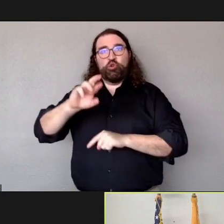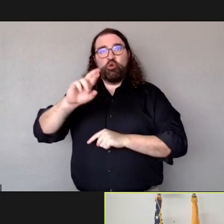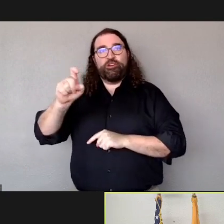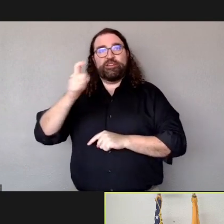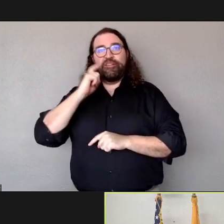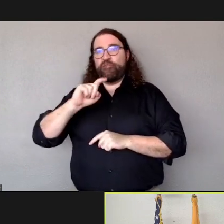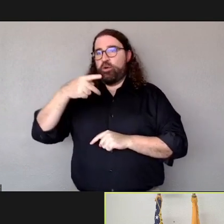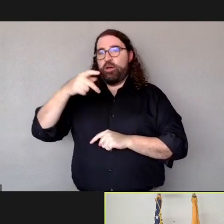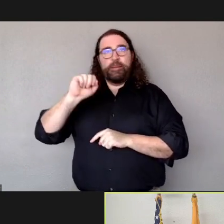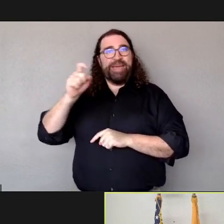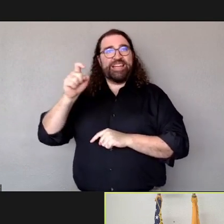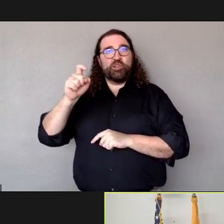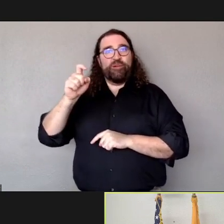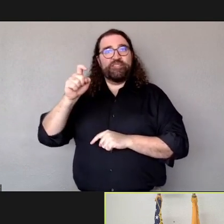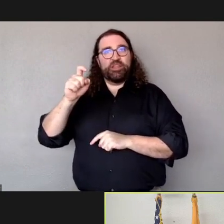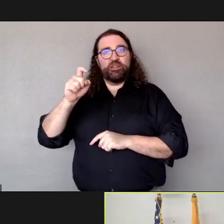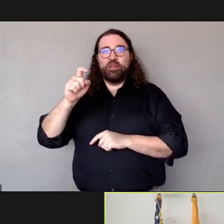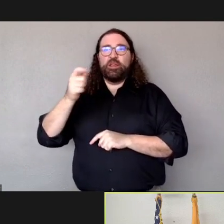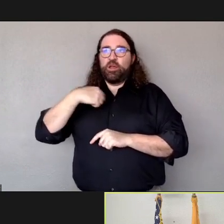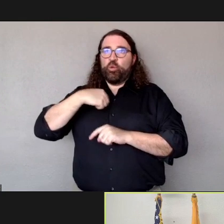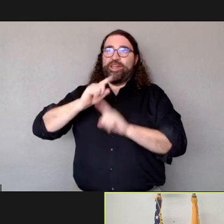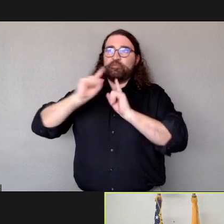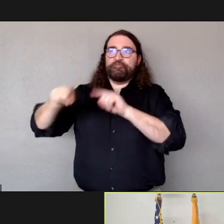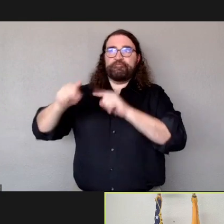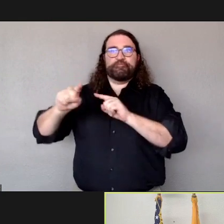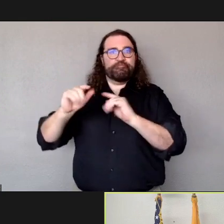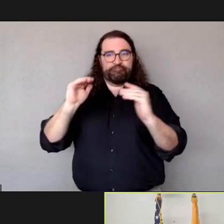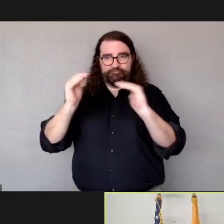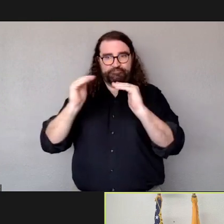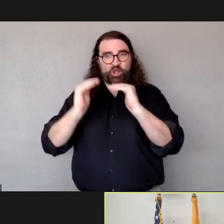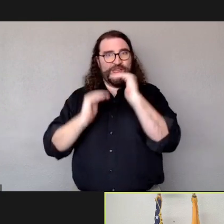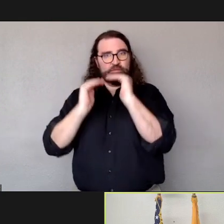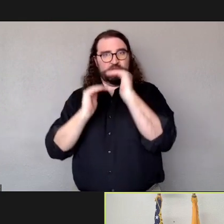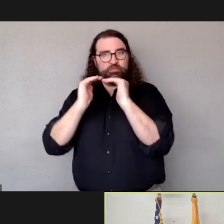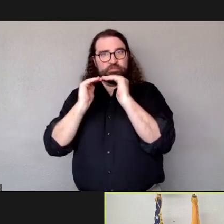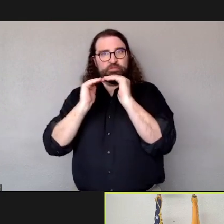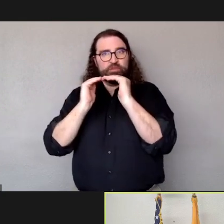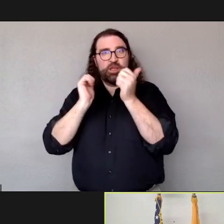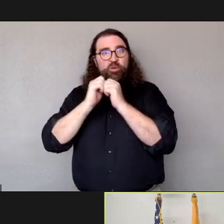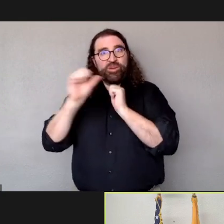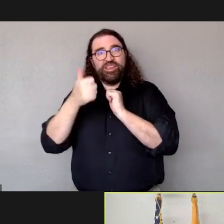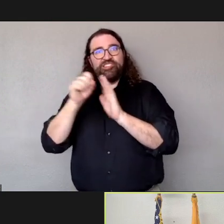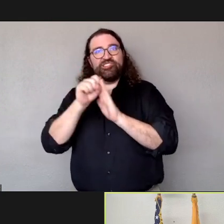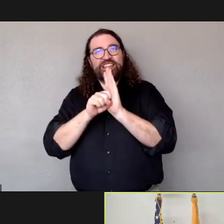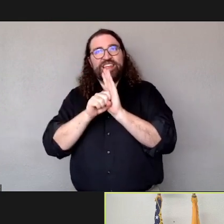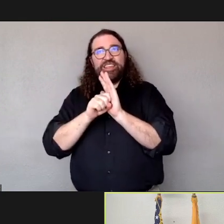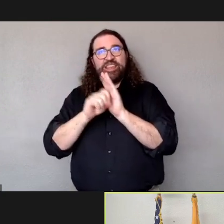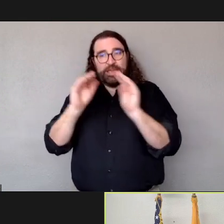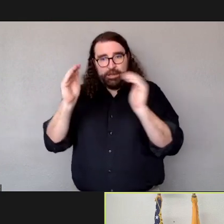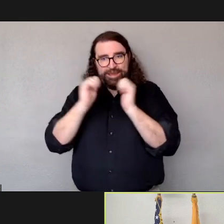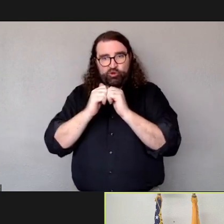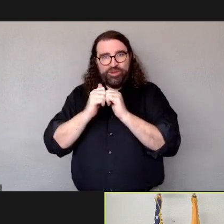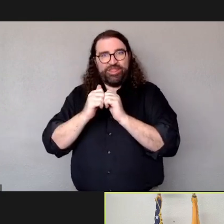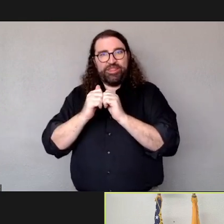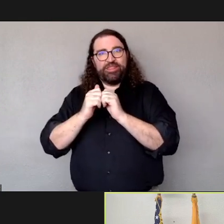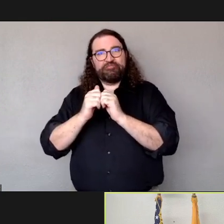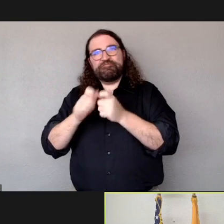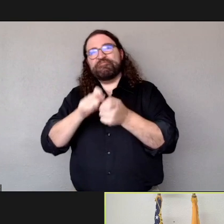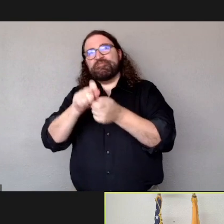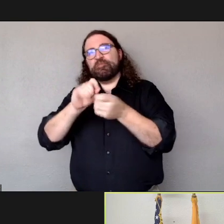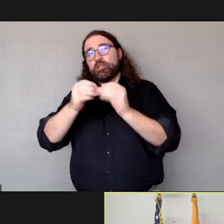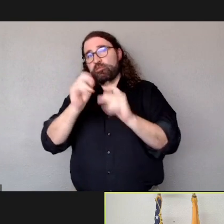probably prescribing as much Paxlovid as any other state in the country on a population basis as well. So it's not